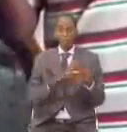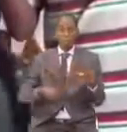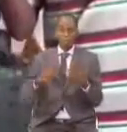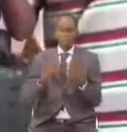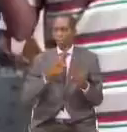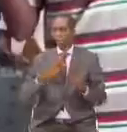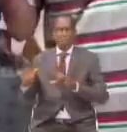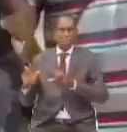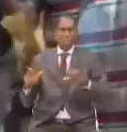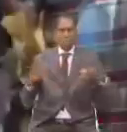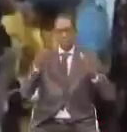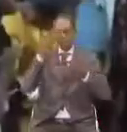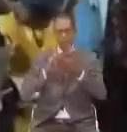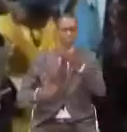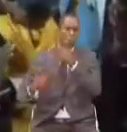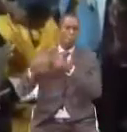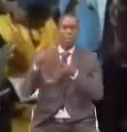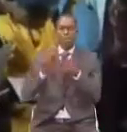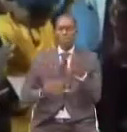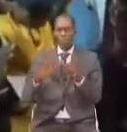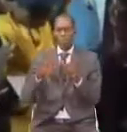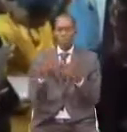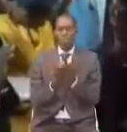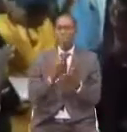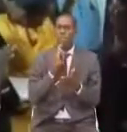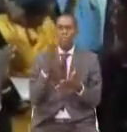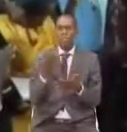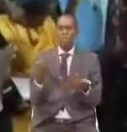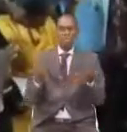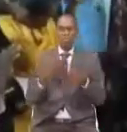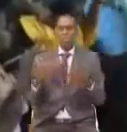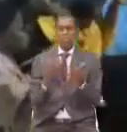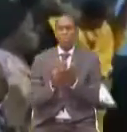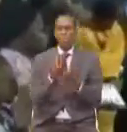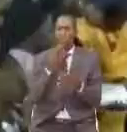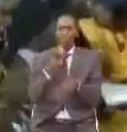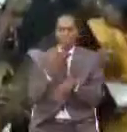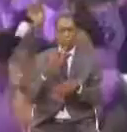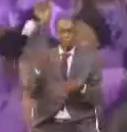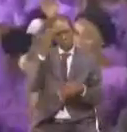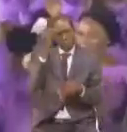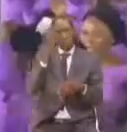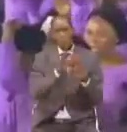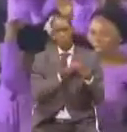left, in front, at the back, anywhere, there's anything that is the work of the devil, destroy everything.